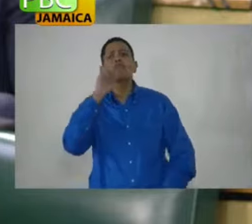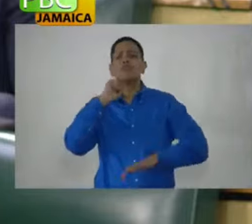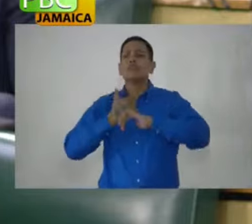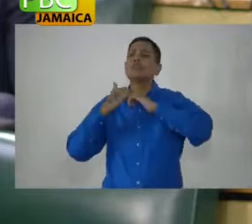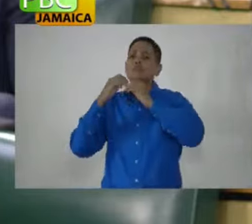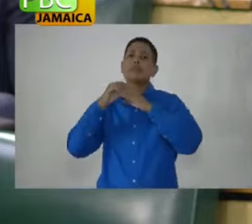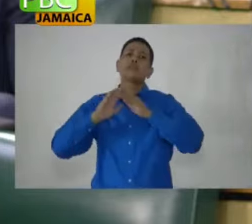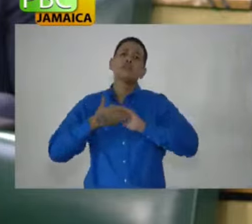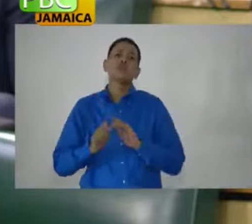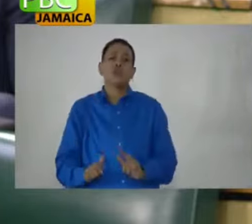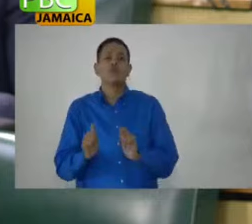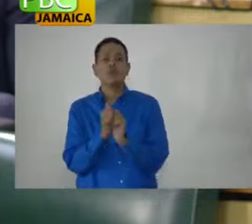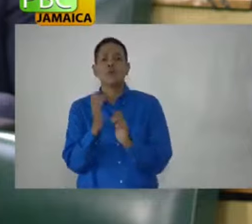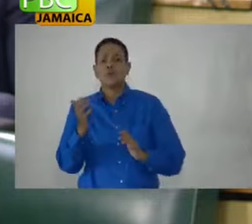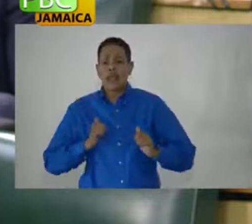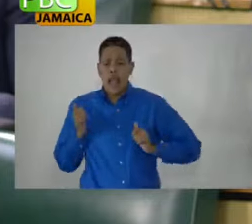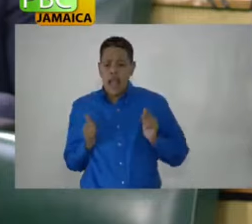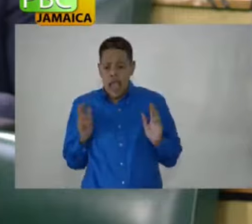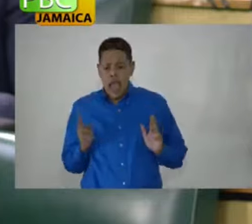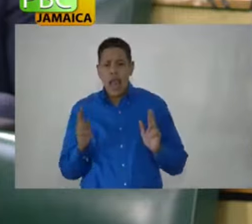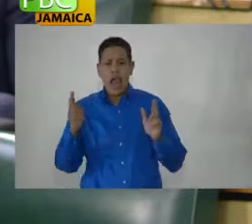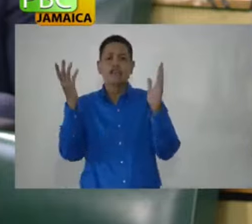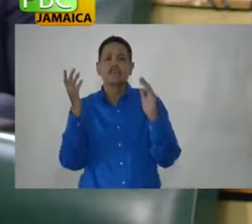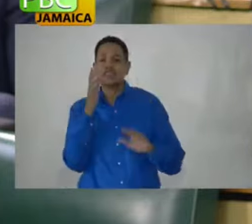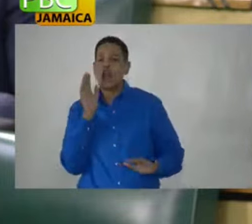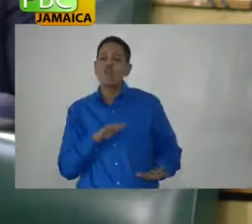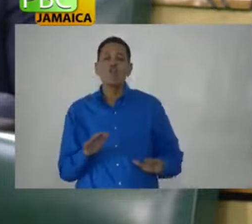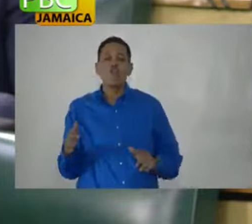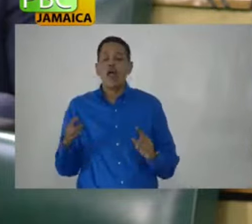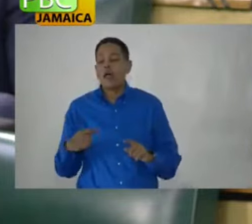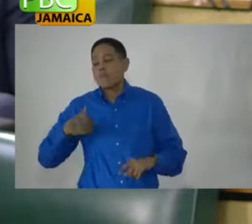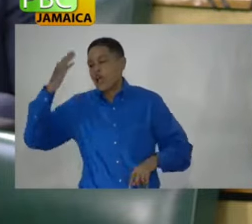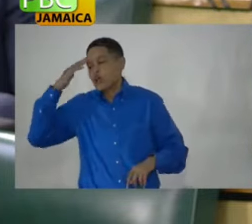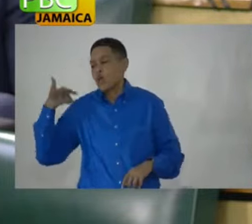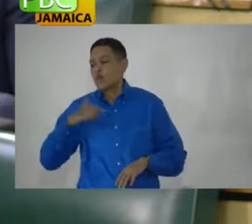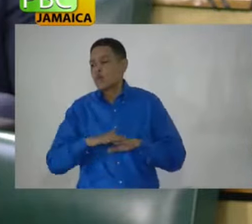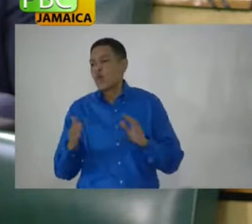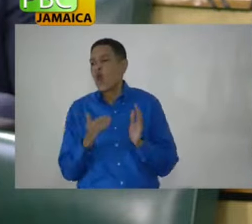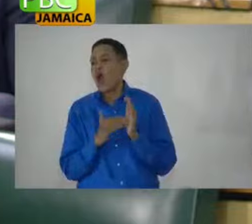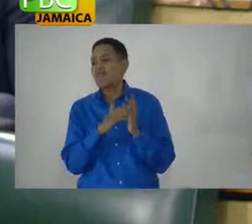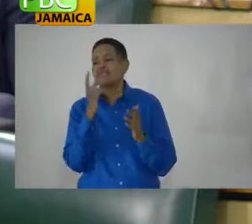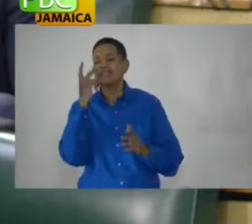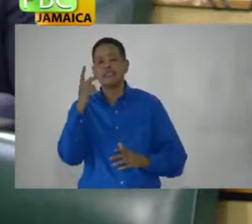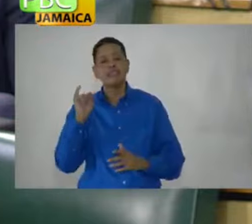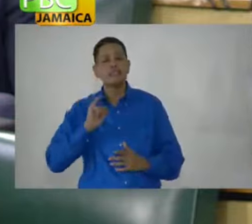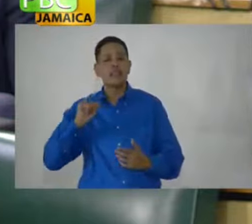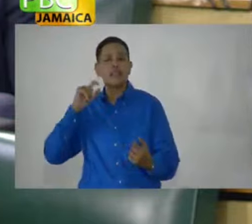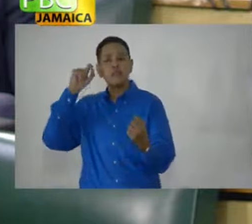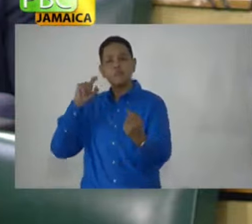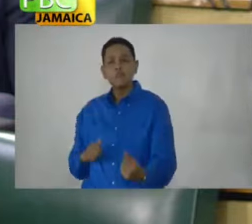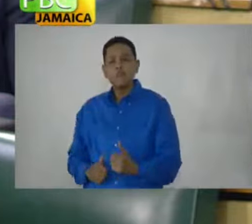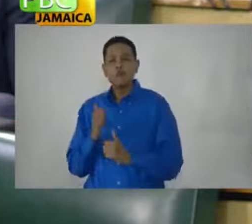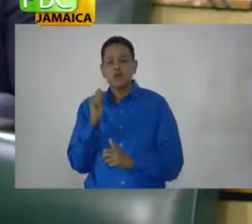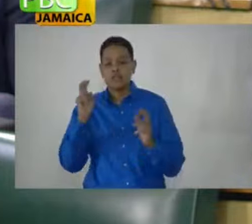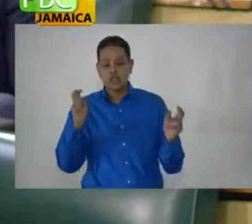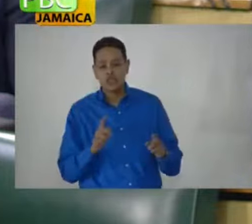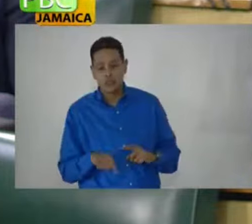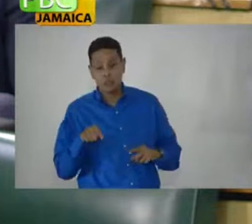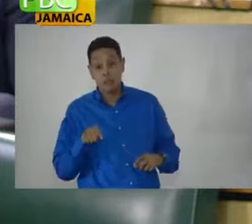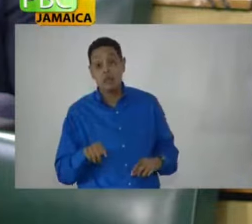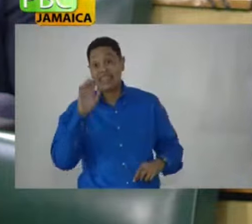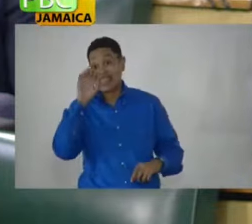implemented in Jamaica with alacrity. I know we don't often see eye to eye on most matters, but